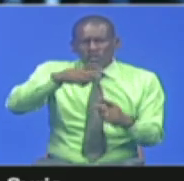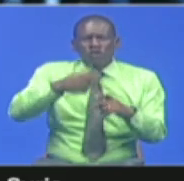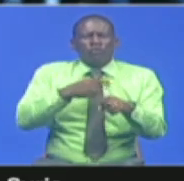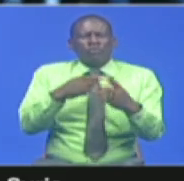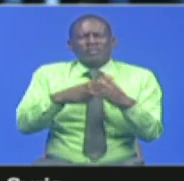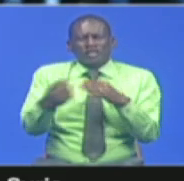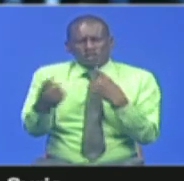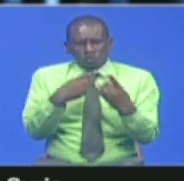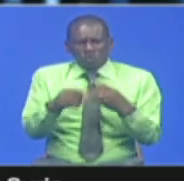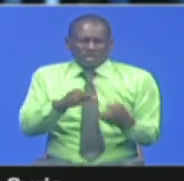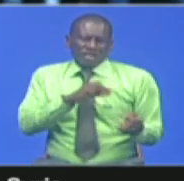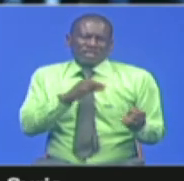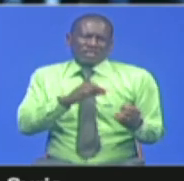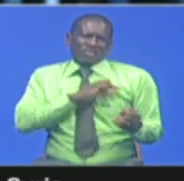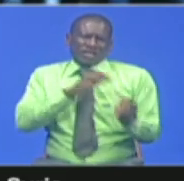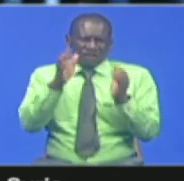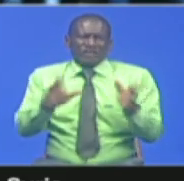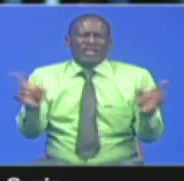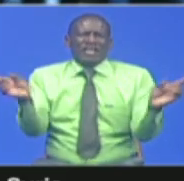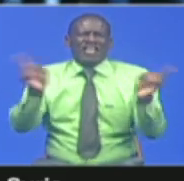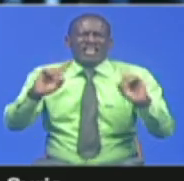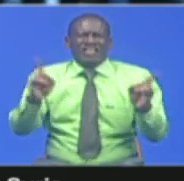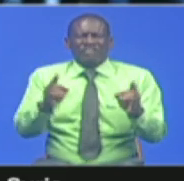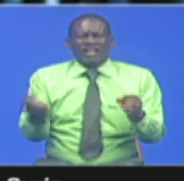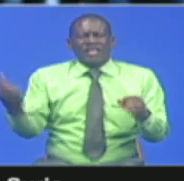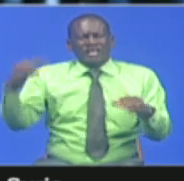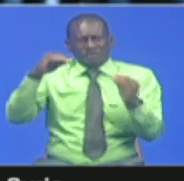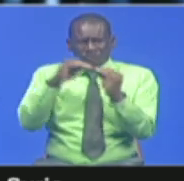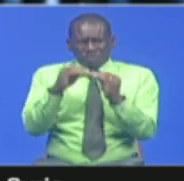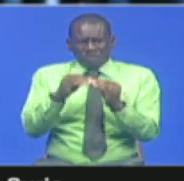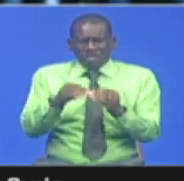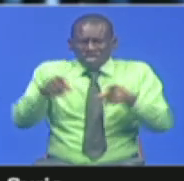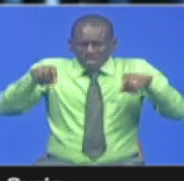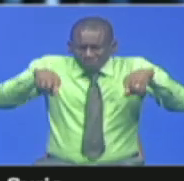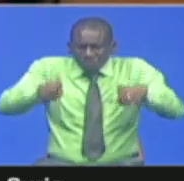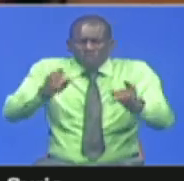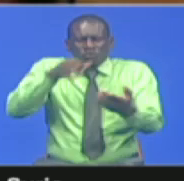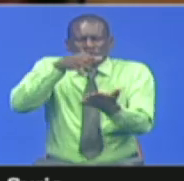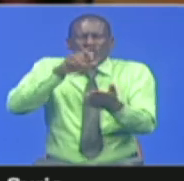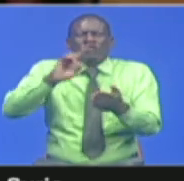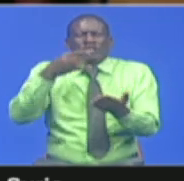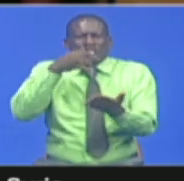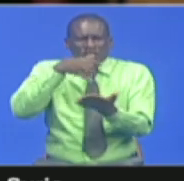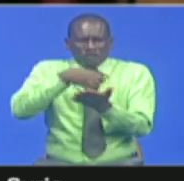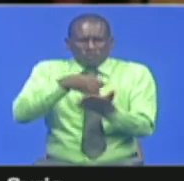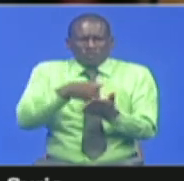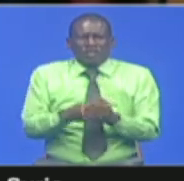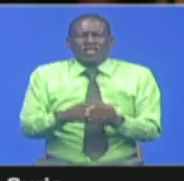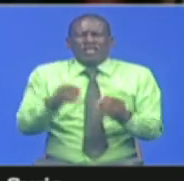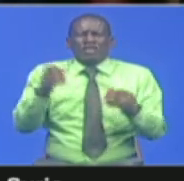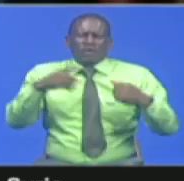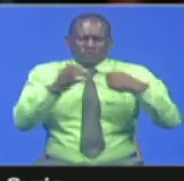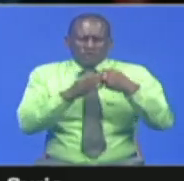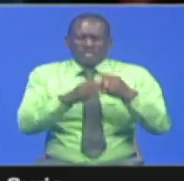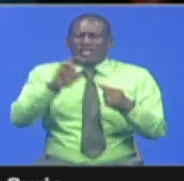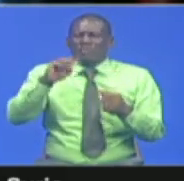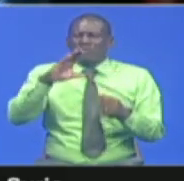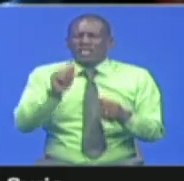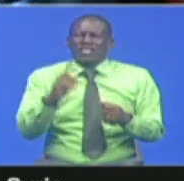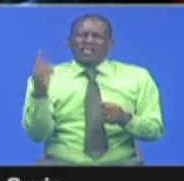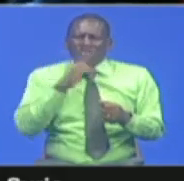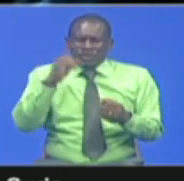governor hakuwahi kutokea sababu yeye ndiye alikuwa mhusika wa kwanza. In August, the ward representatives threatened to